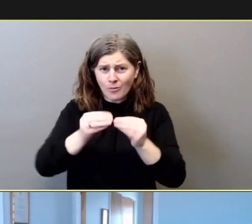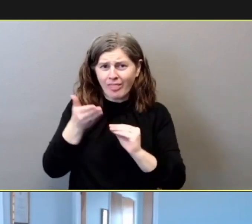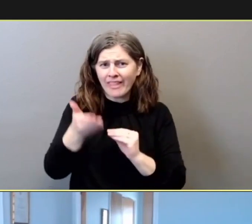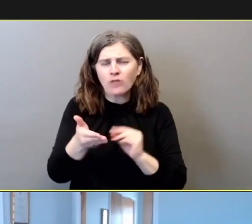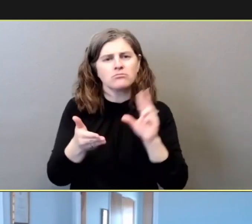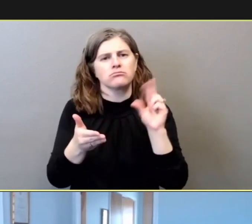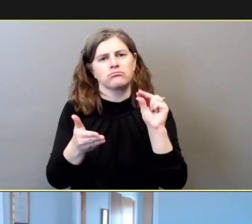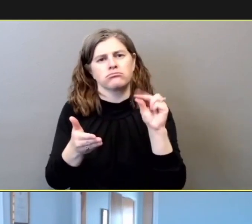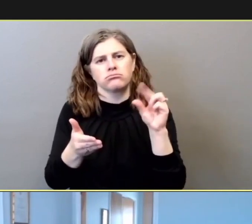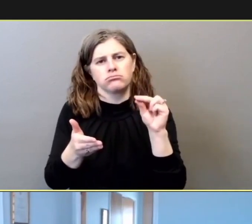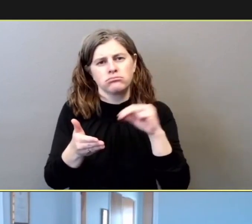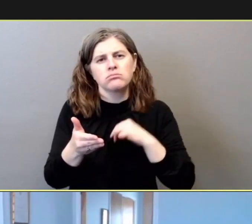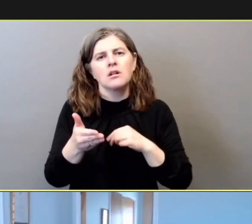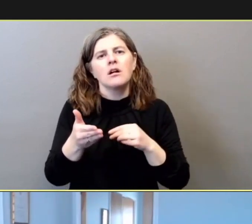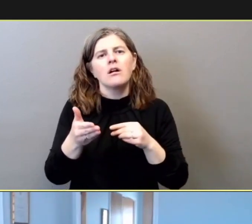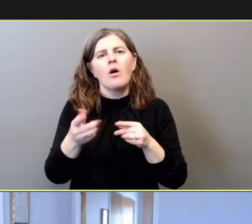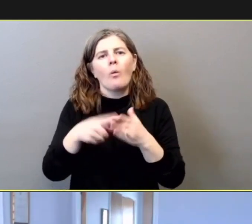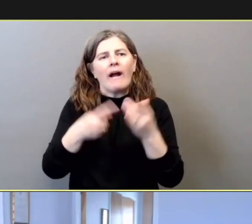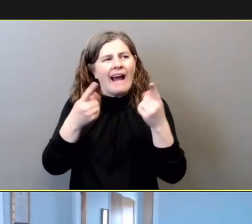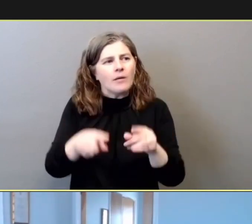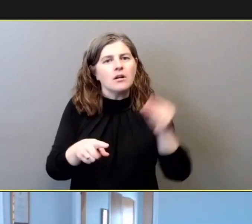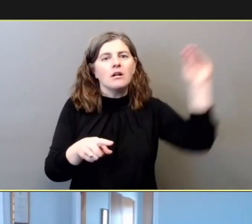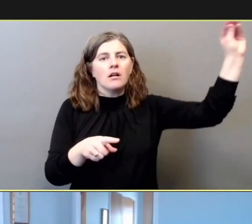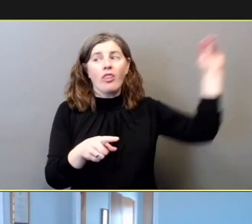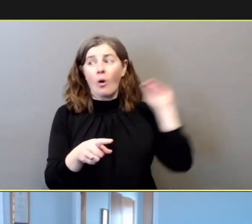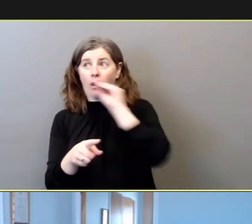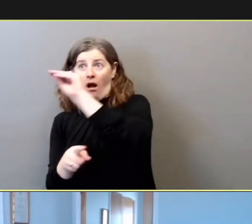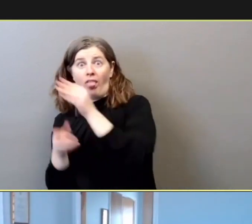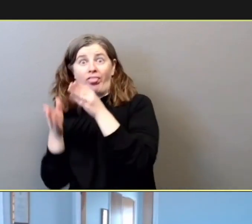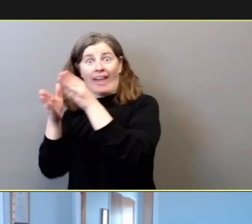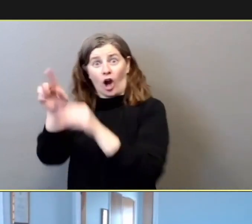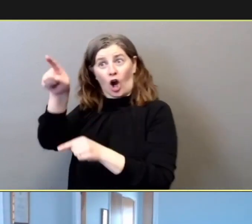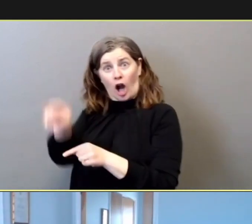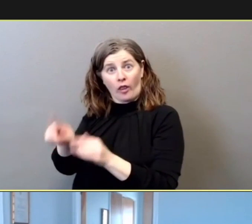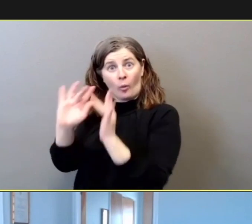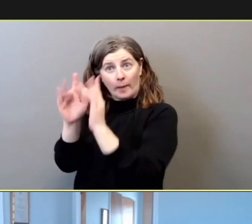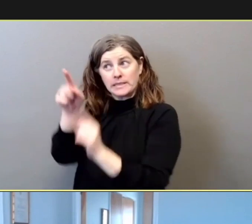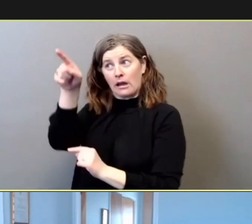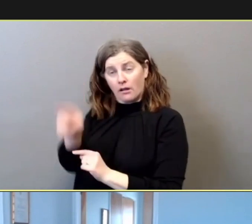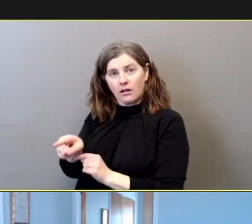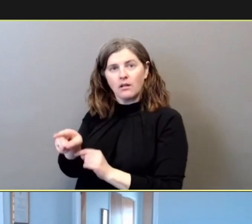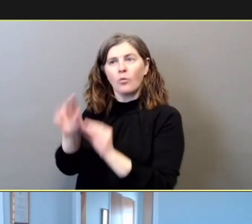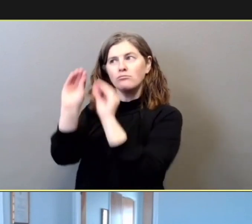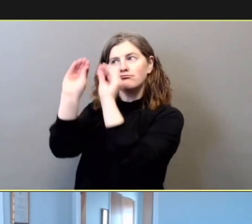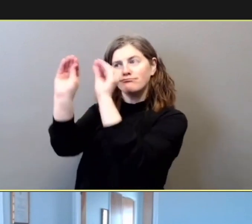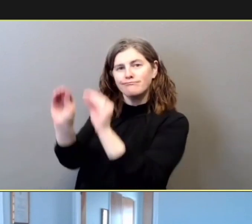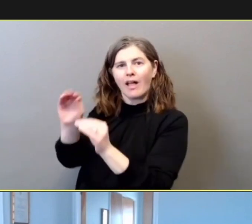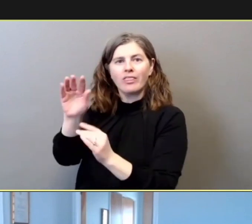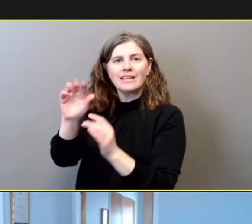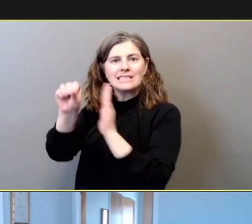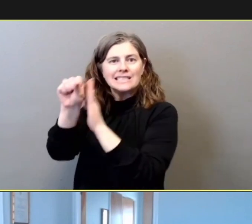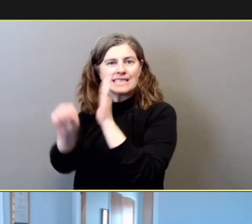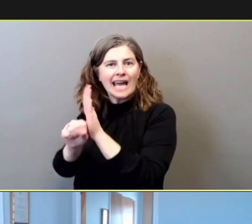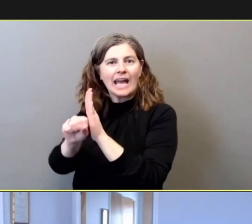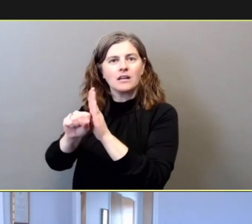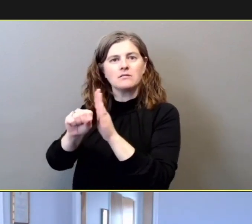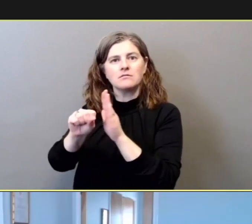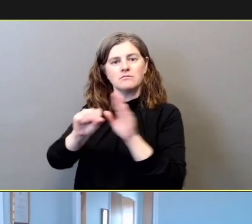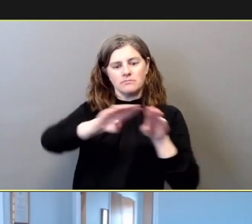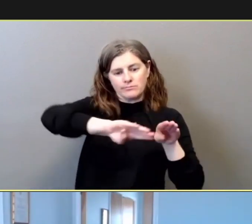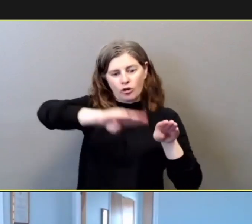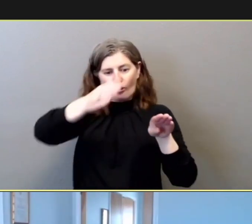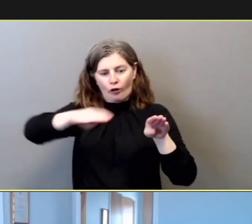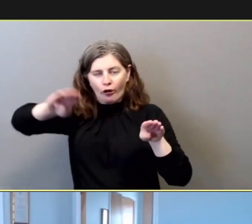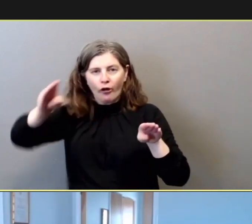occurred in the past, but those are accounted for and those are placed into the state epidemic curve by